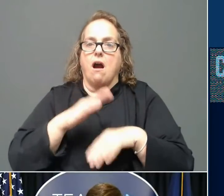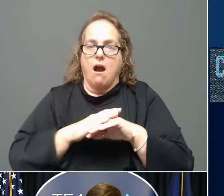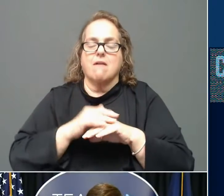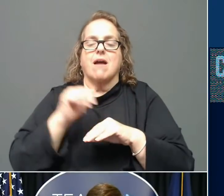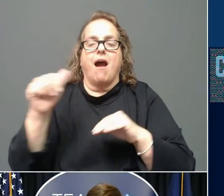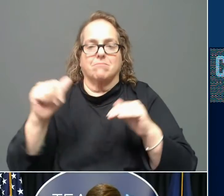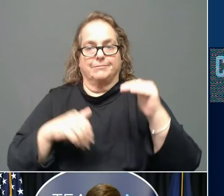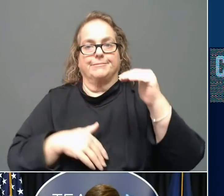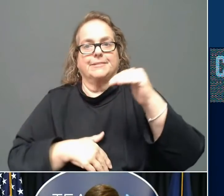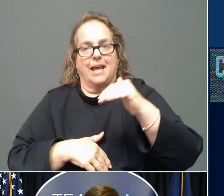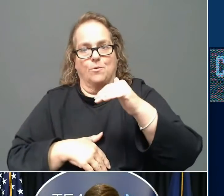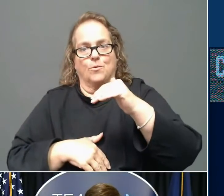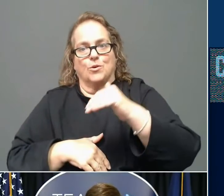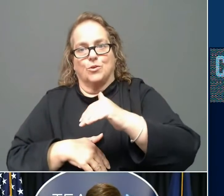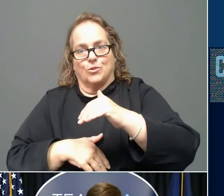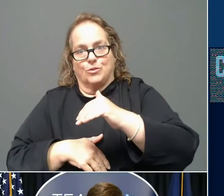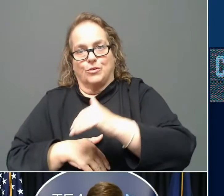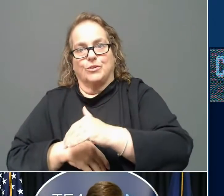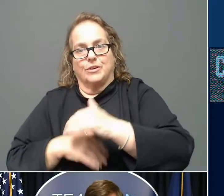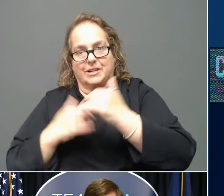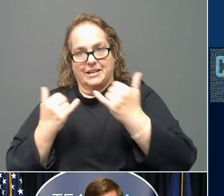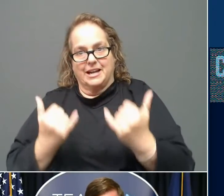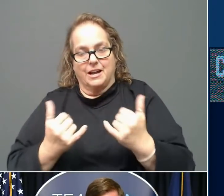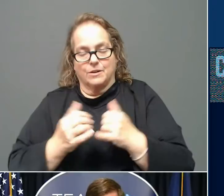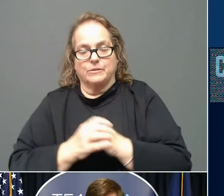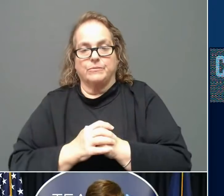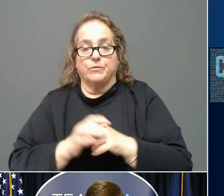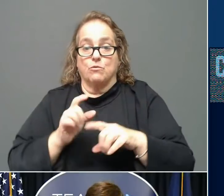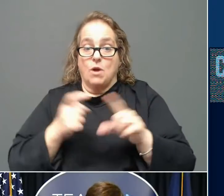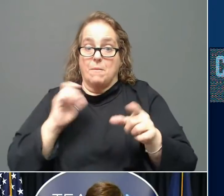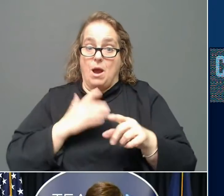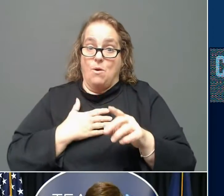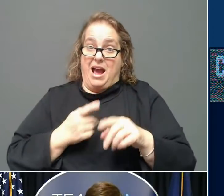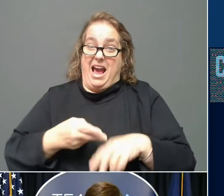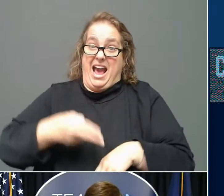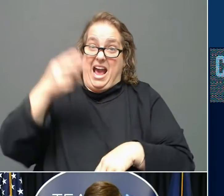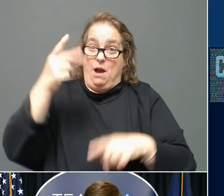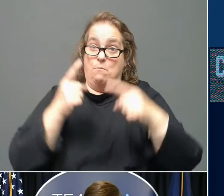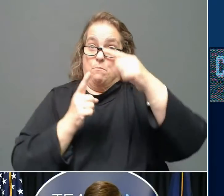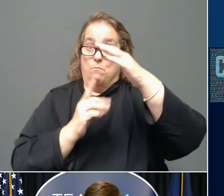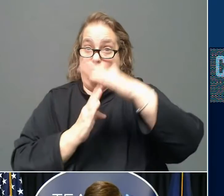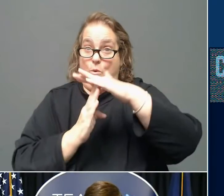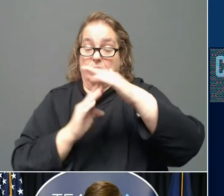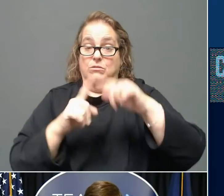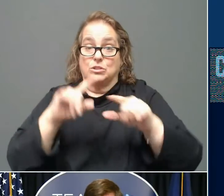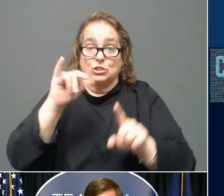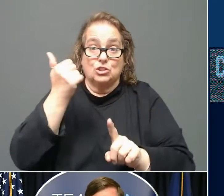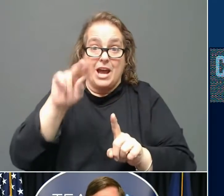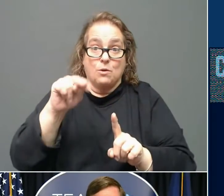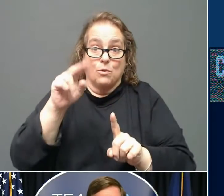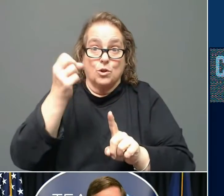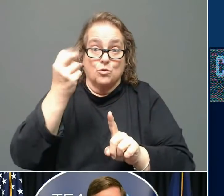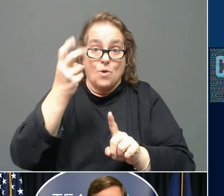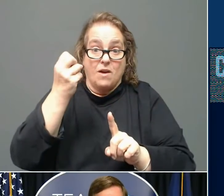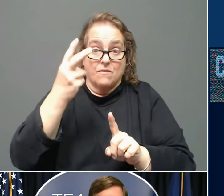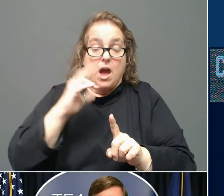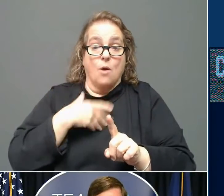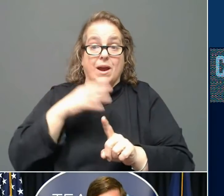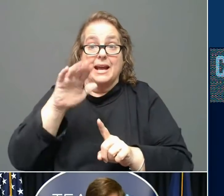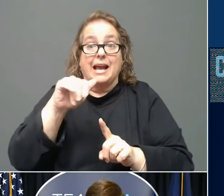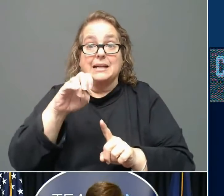trajectory. From our high point on January the 12th, our cases have now fallen